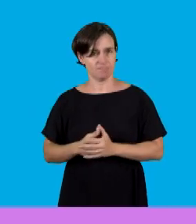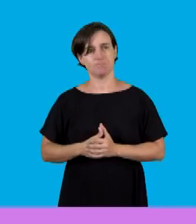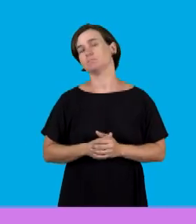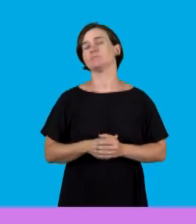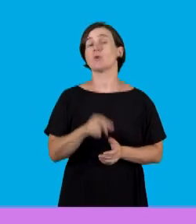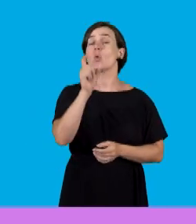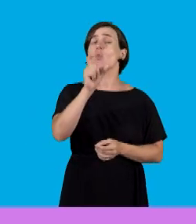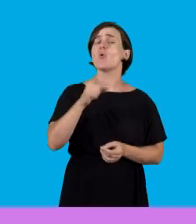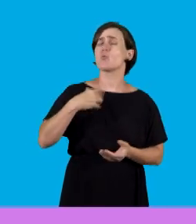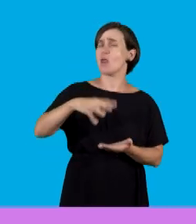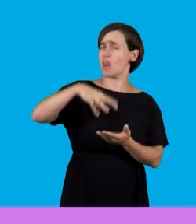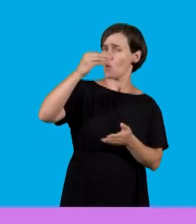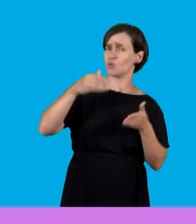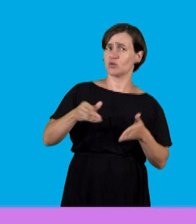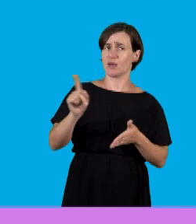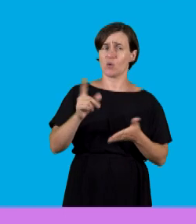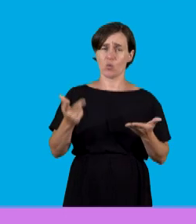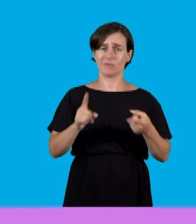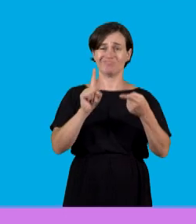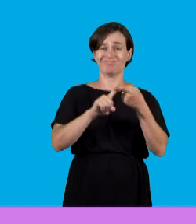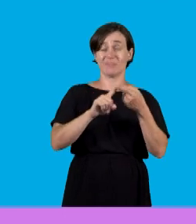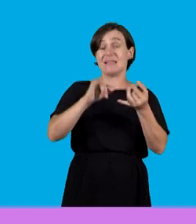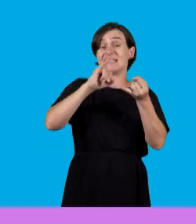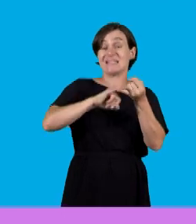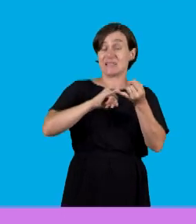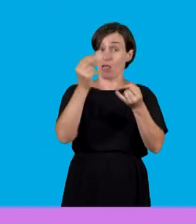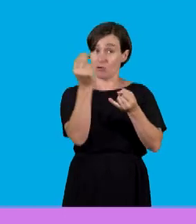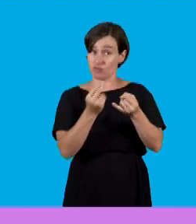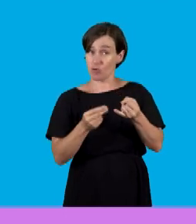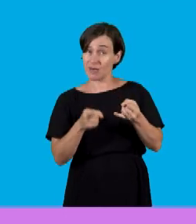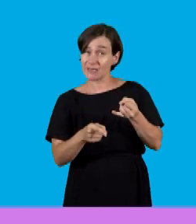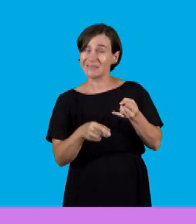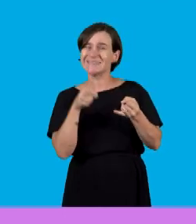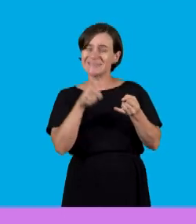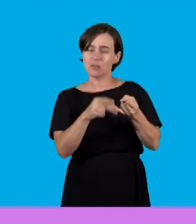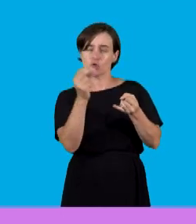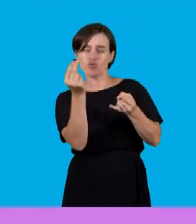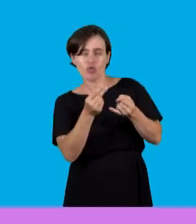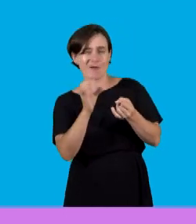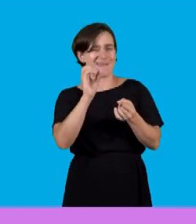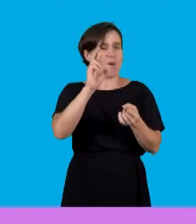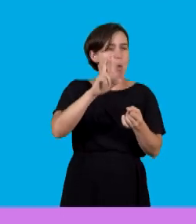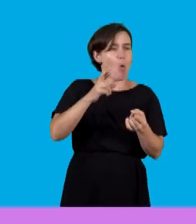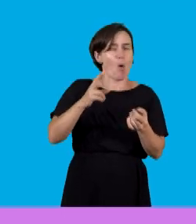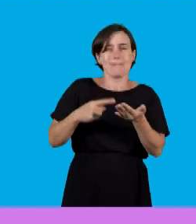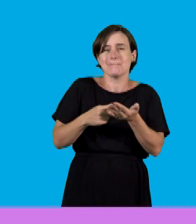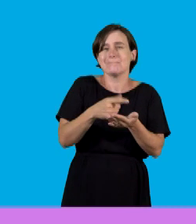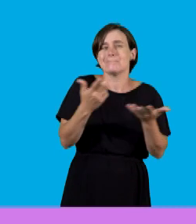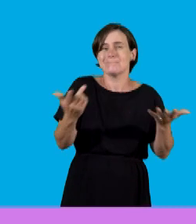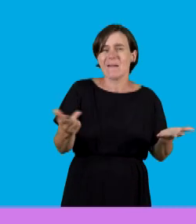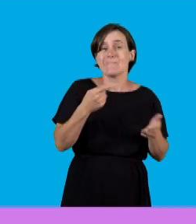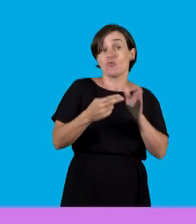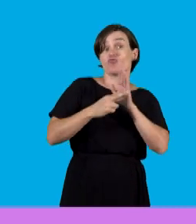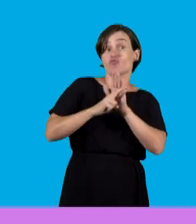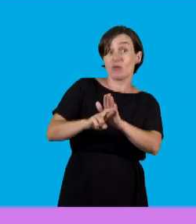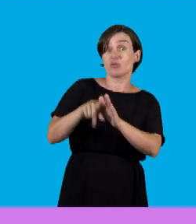The words that we dealt with, we were explaining the scale drawing, where we said it is a drawing or a map which represents the size